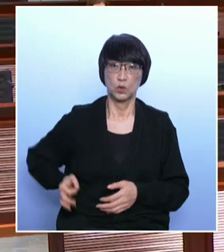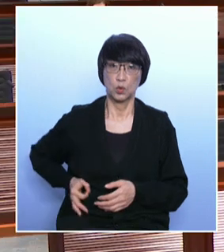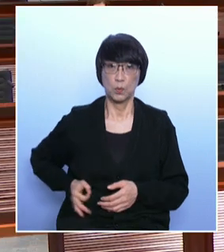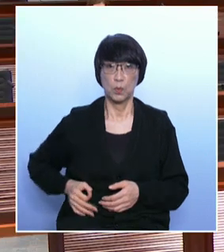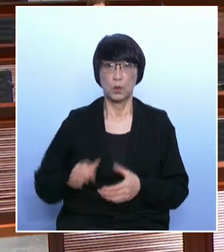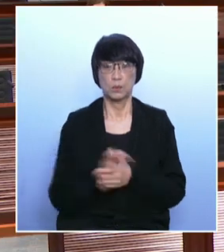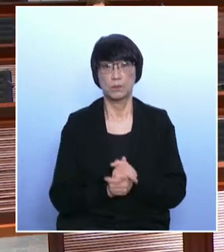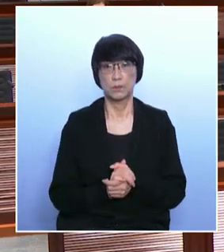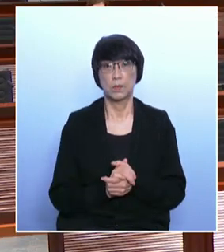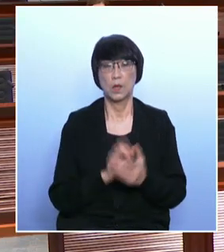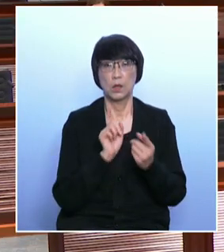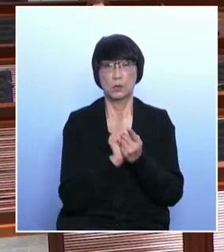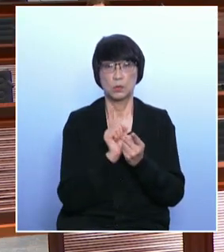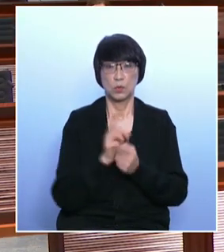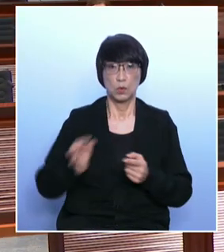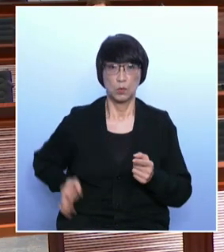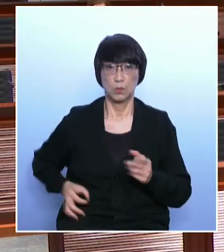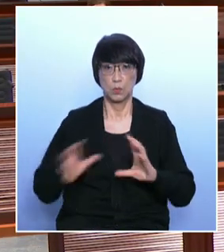give you more information.